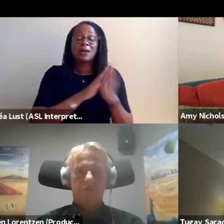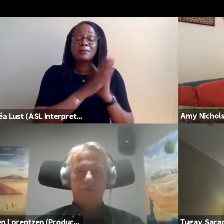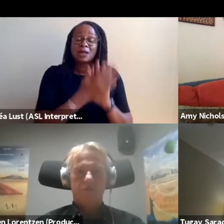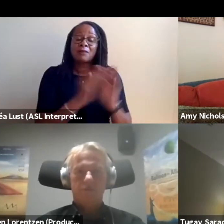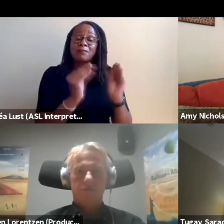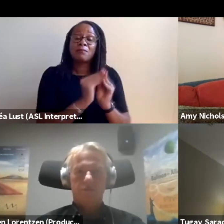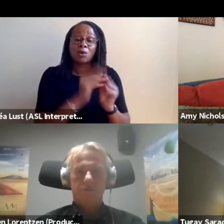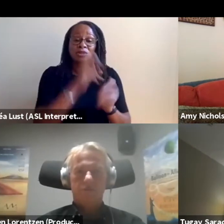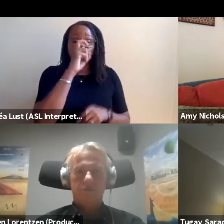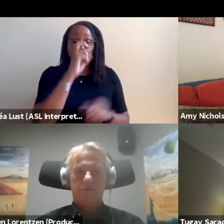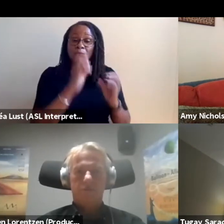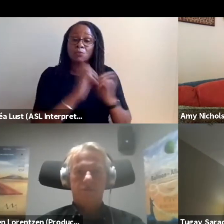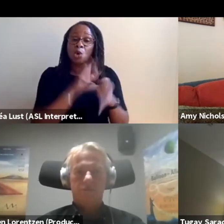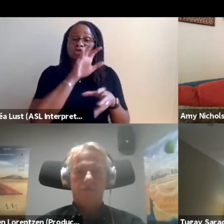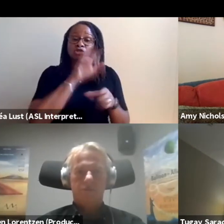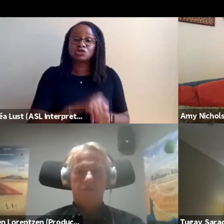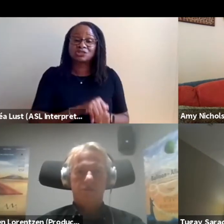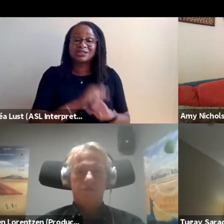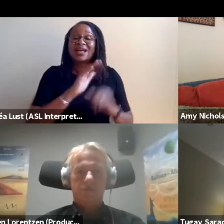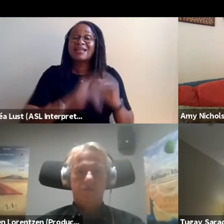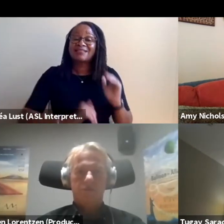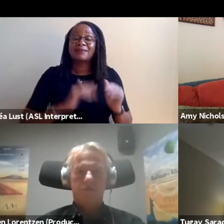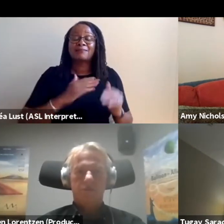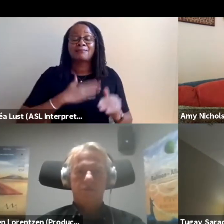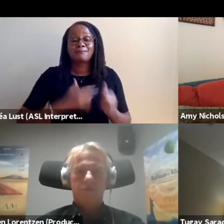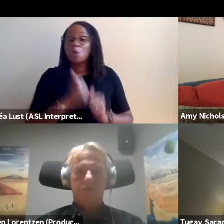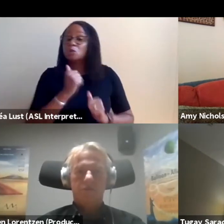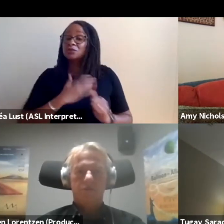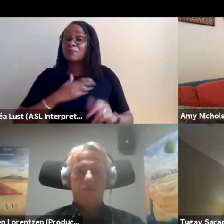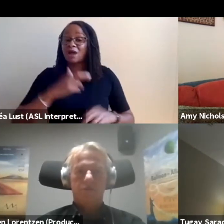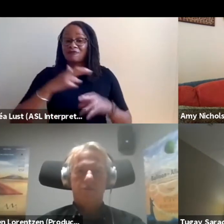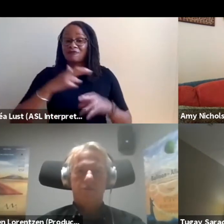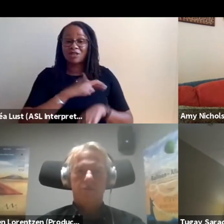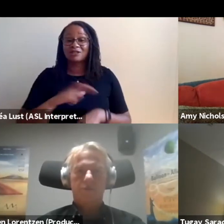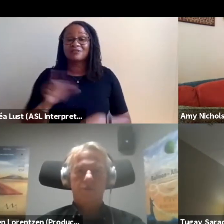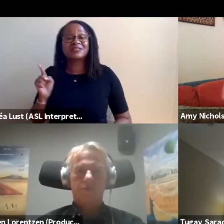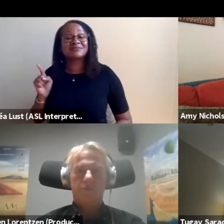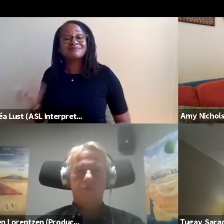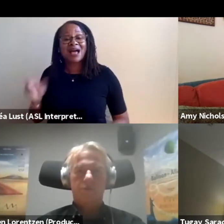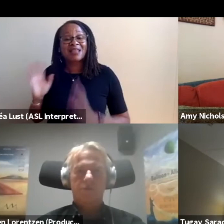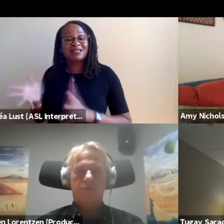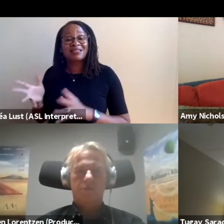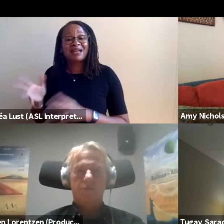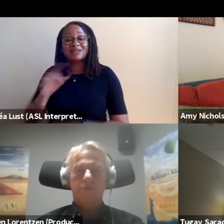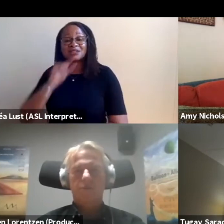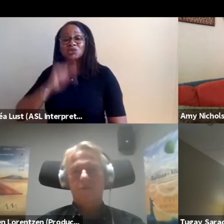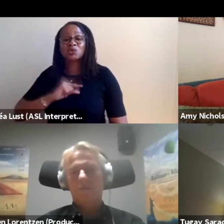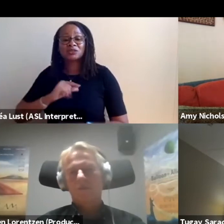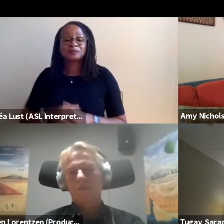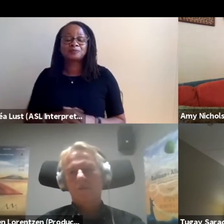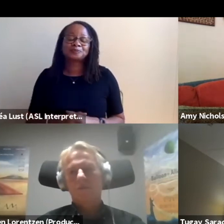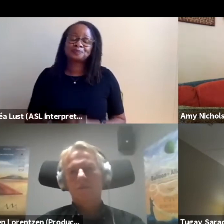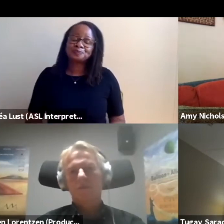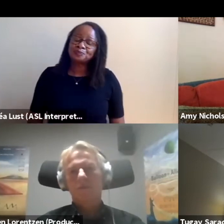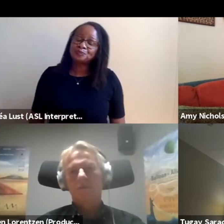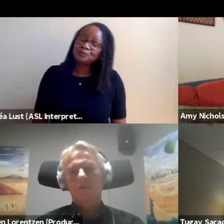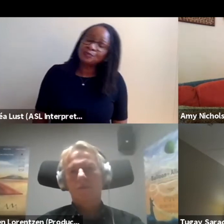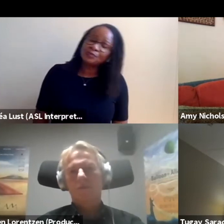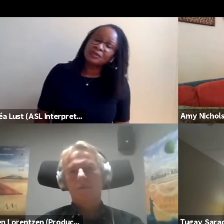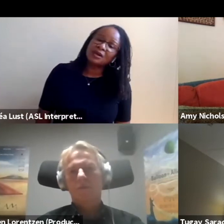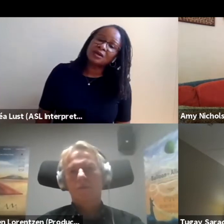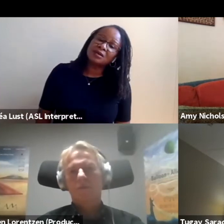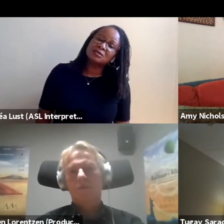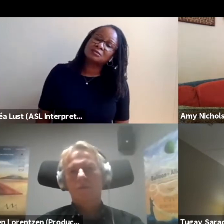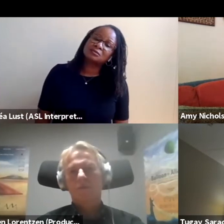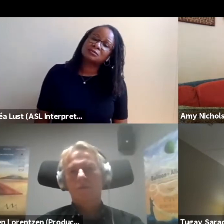relatives. Most of my relatives in Turkey. Yeah. I mean, you and your mother in those opening scenes, that you seem close now.